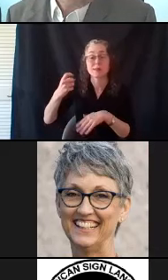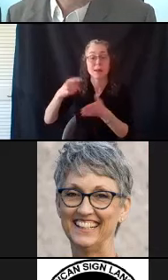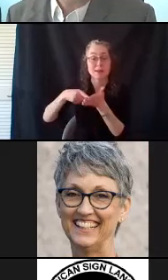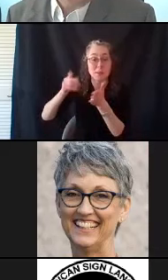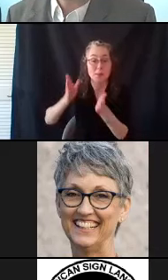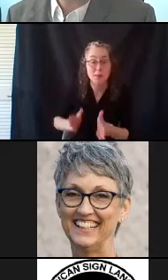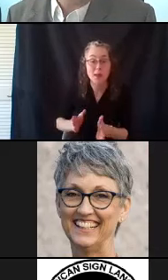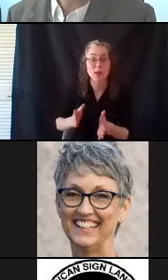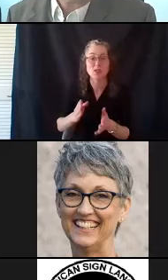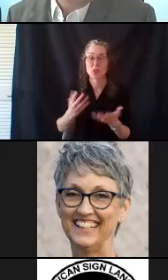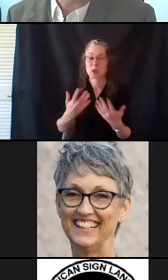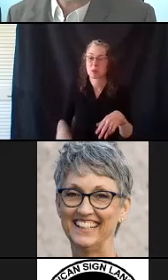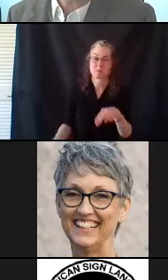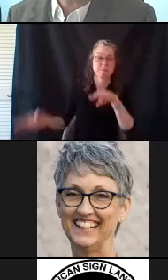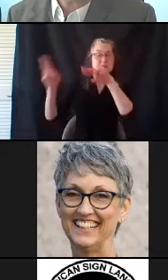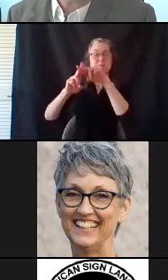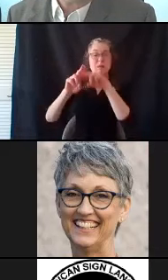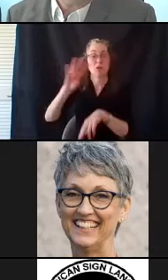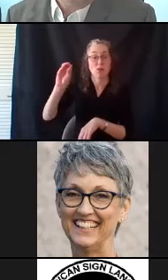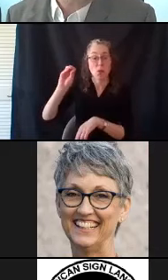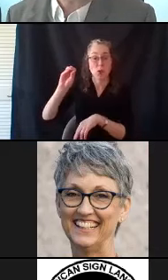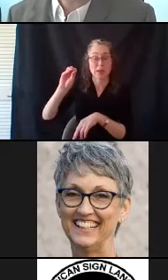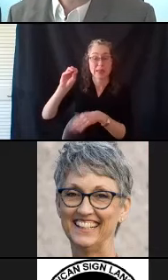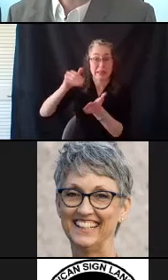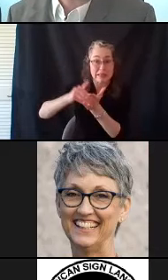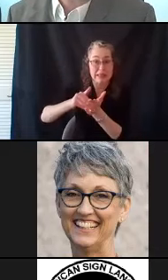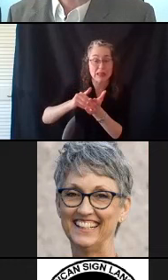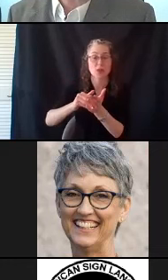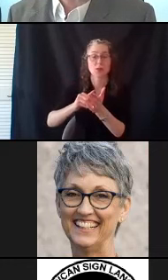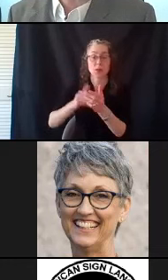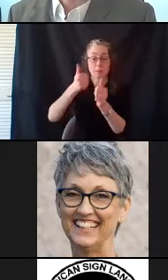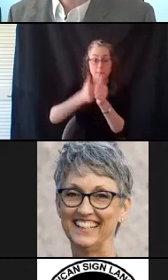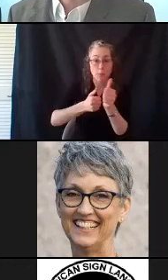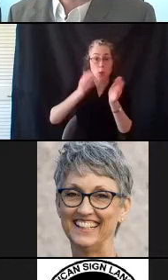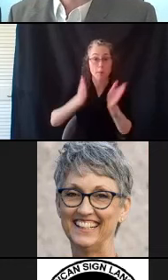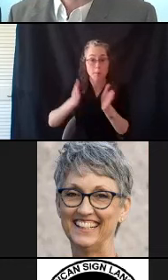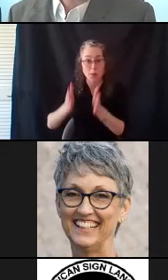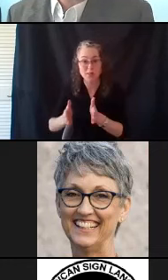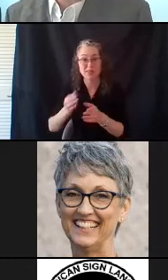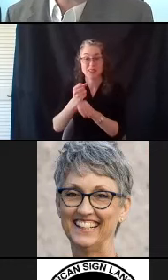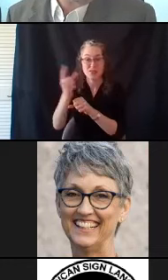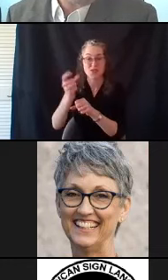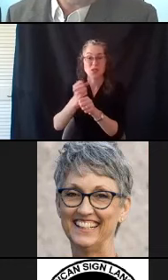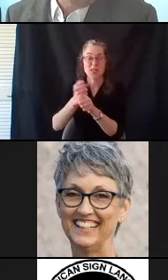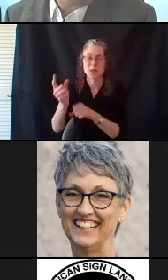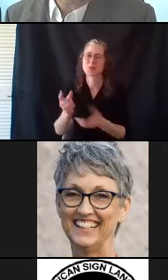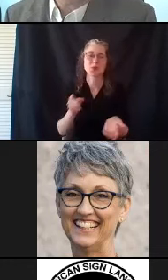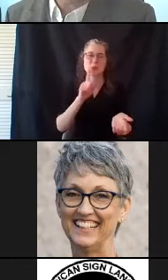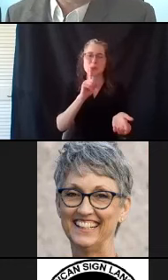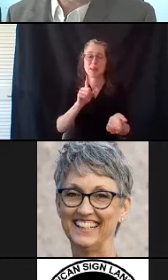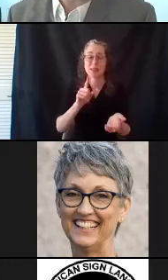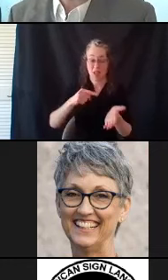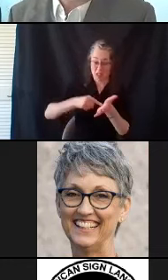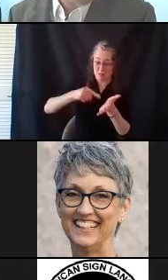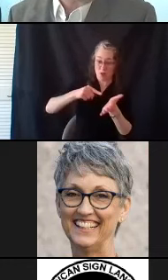about $40,000 extra per person per year. So the affordability piece, throw that myth number